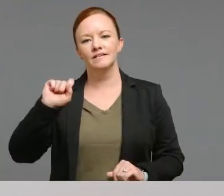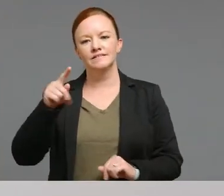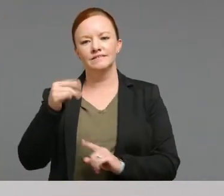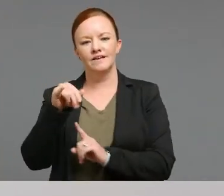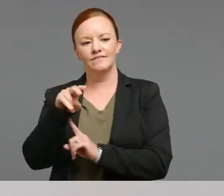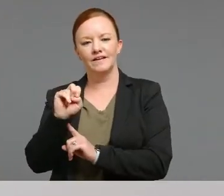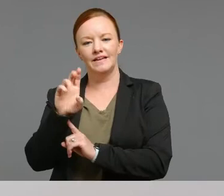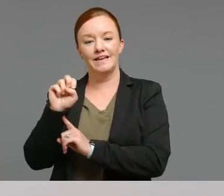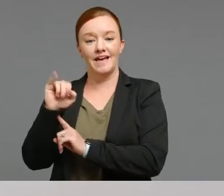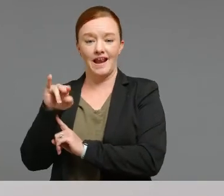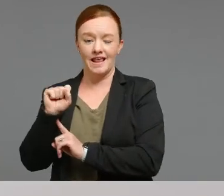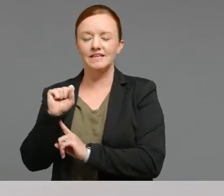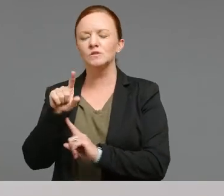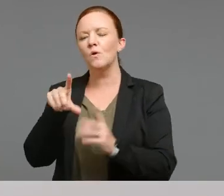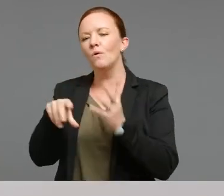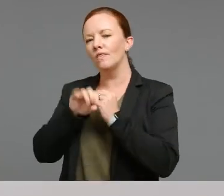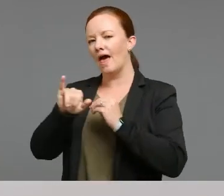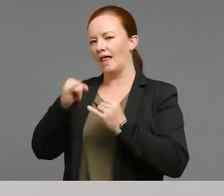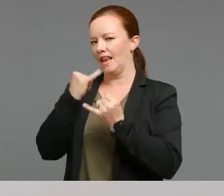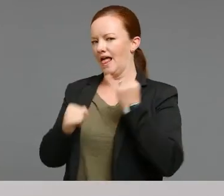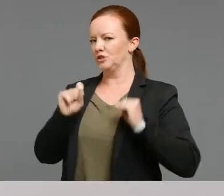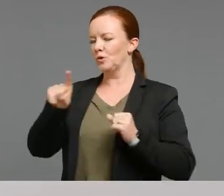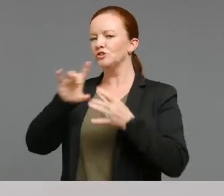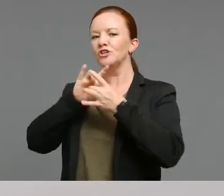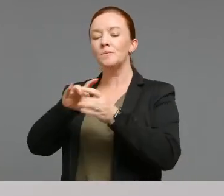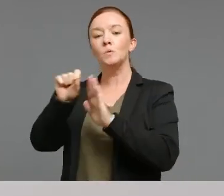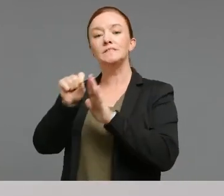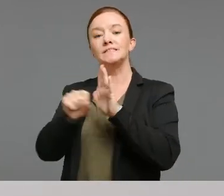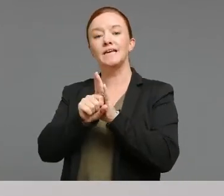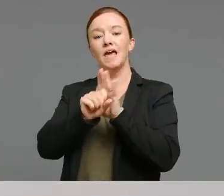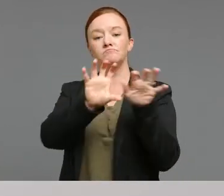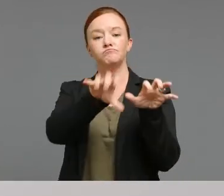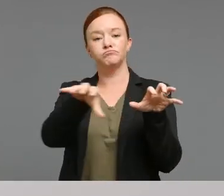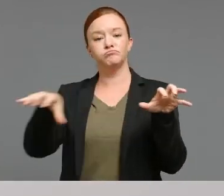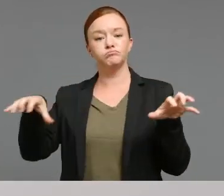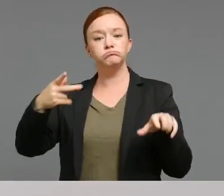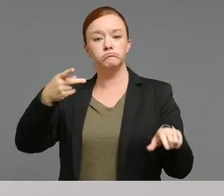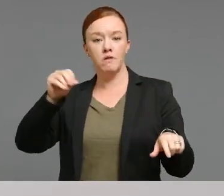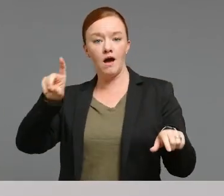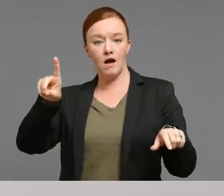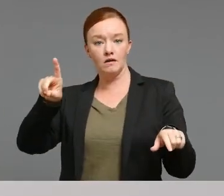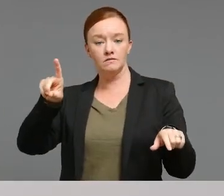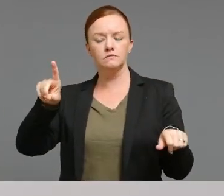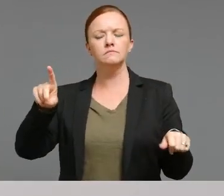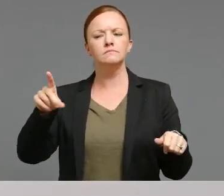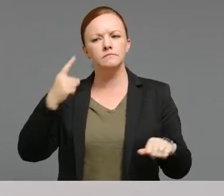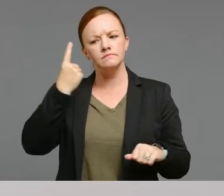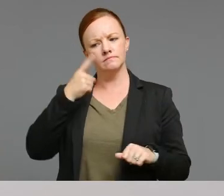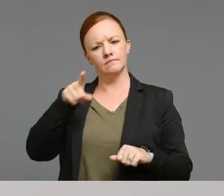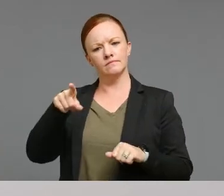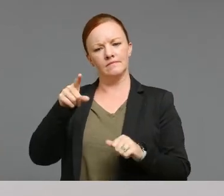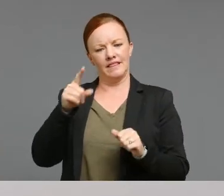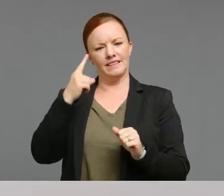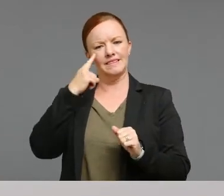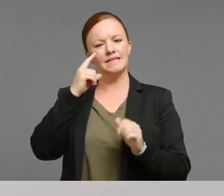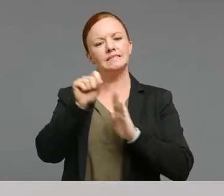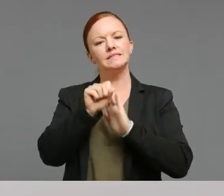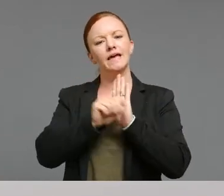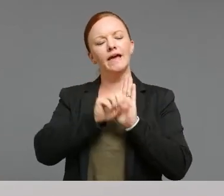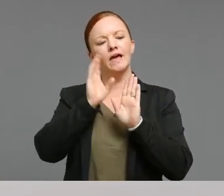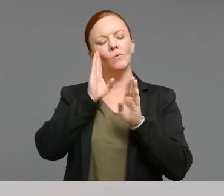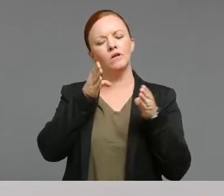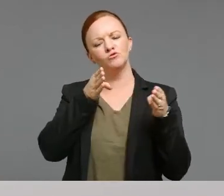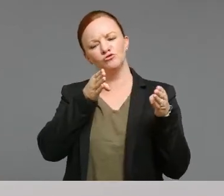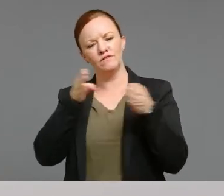off of that last question about the state sites, do you see the state shifting its strategy in terms of vaccinating